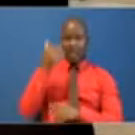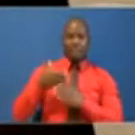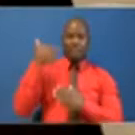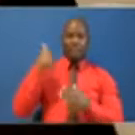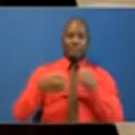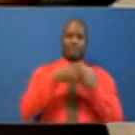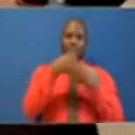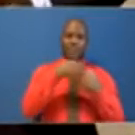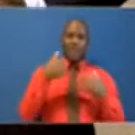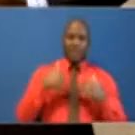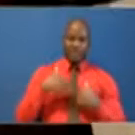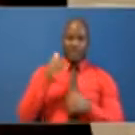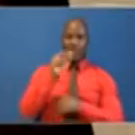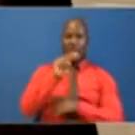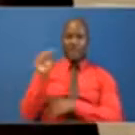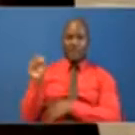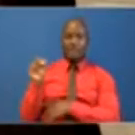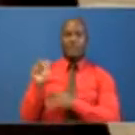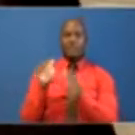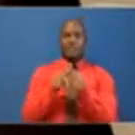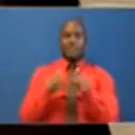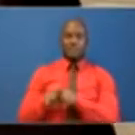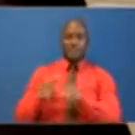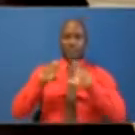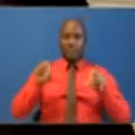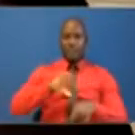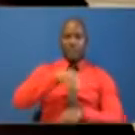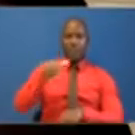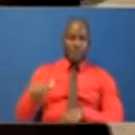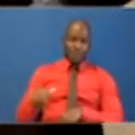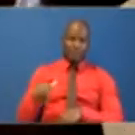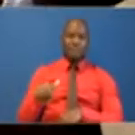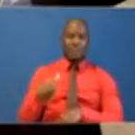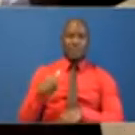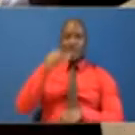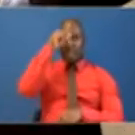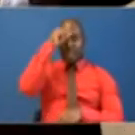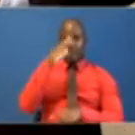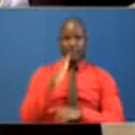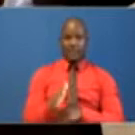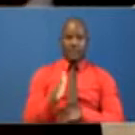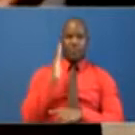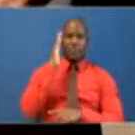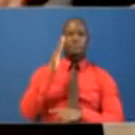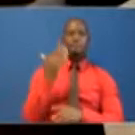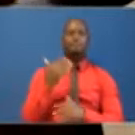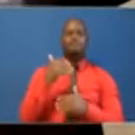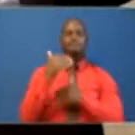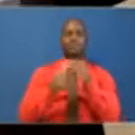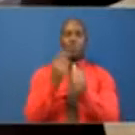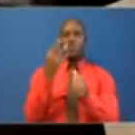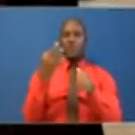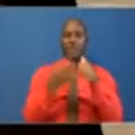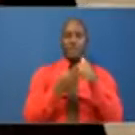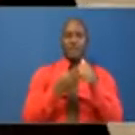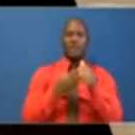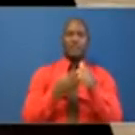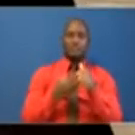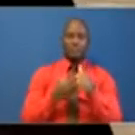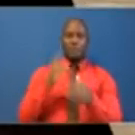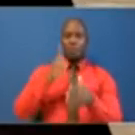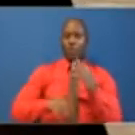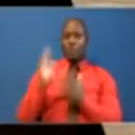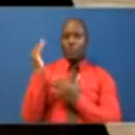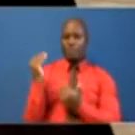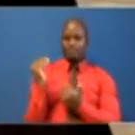mike sonko there's ankananu and so the search for the county's fourth governor will be under in about 28 days so what are your